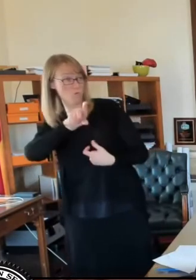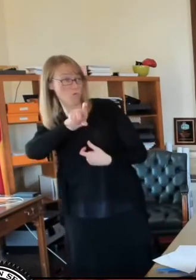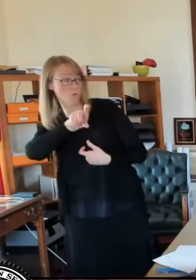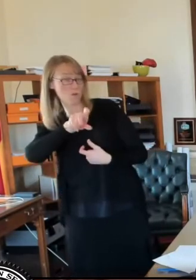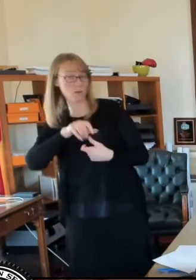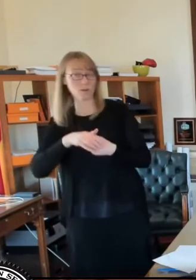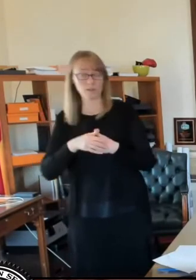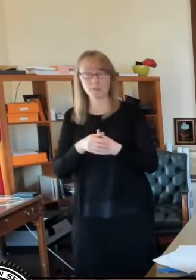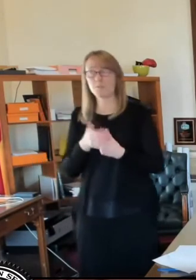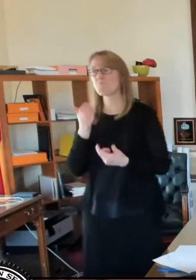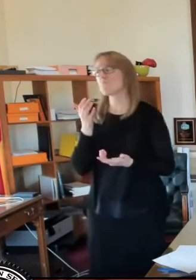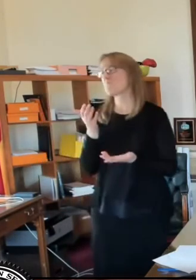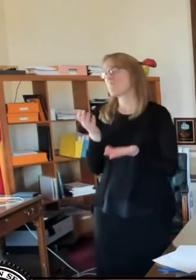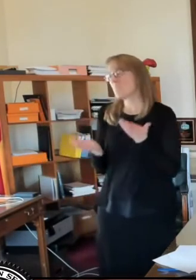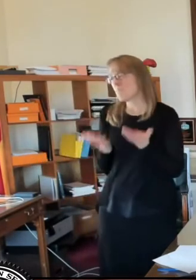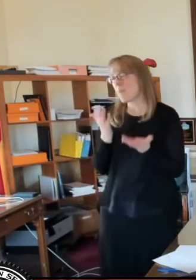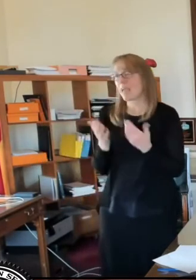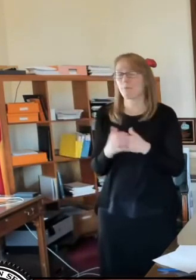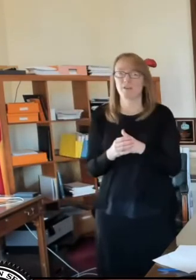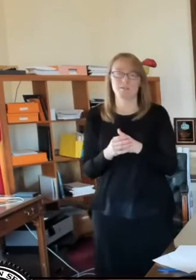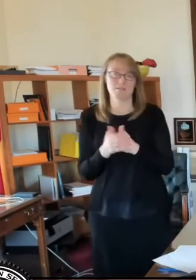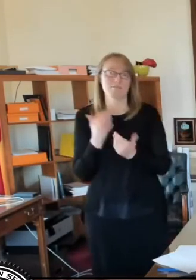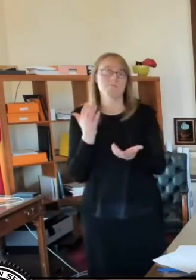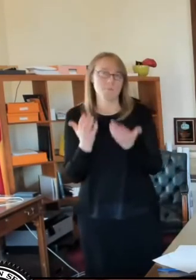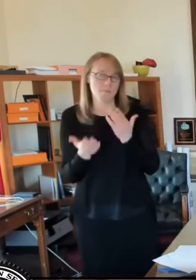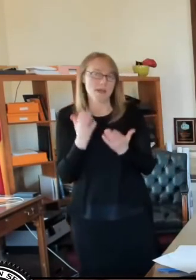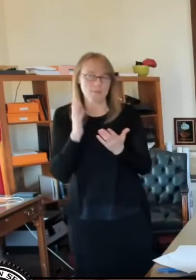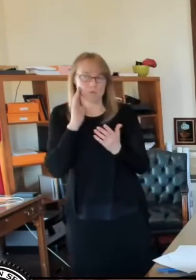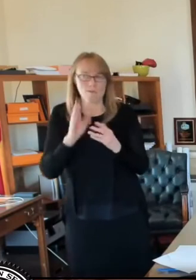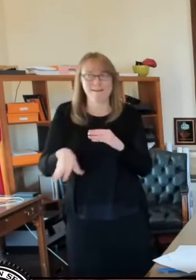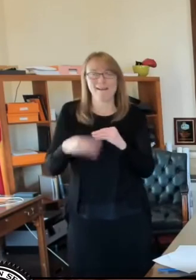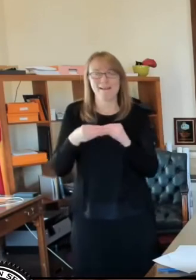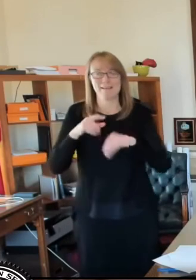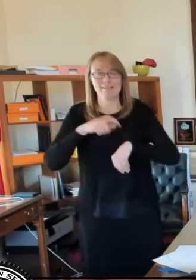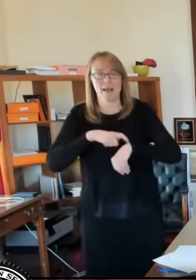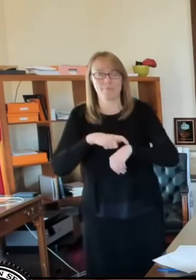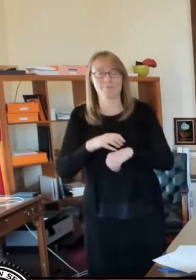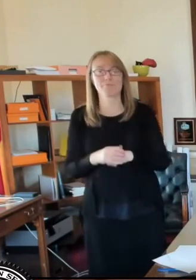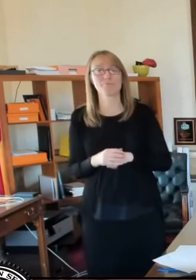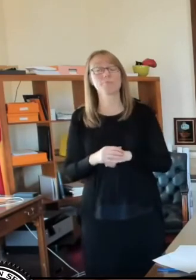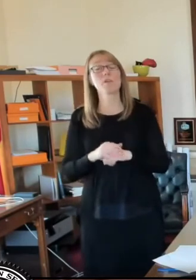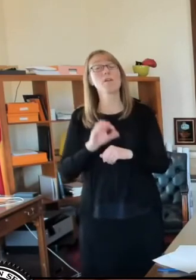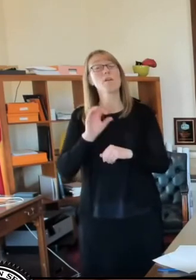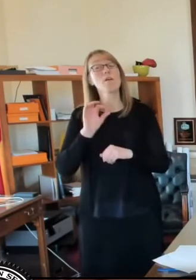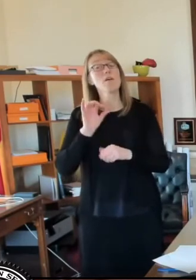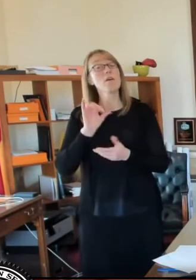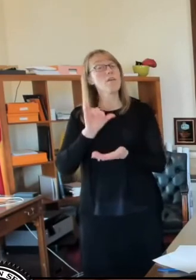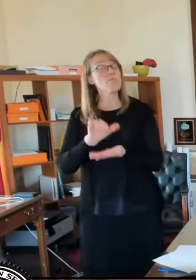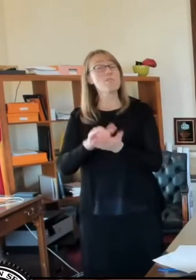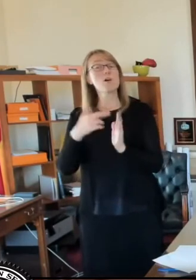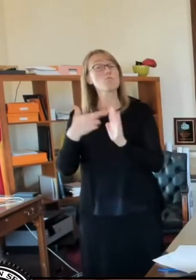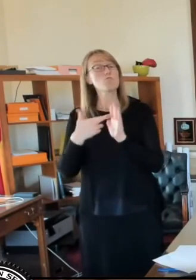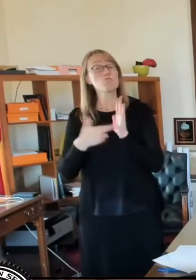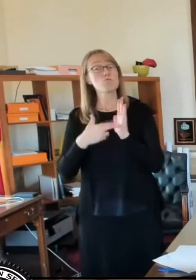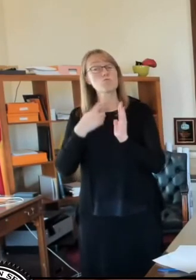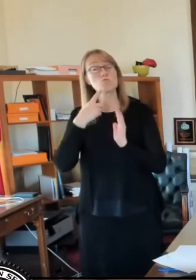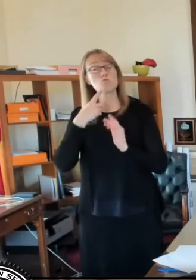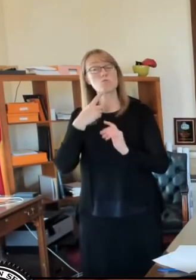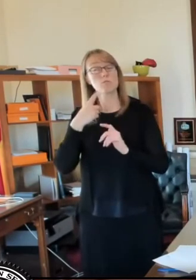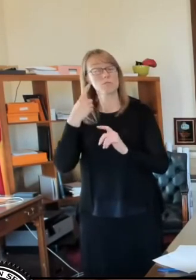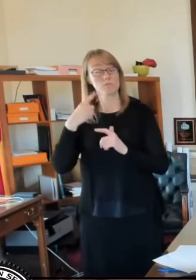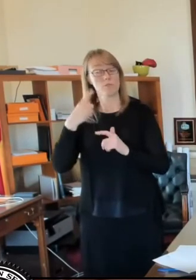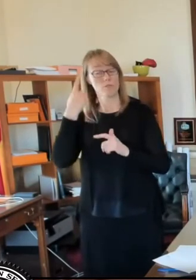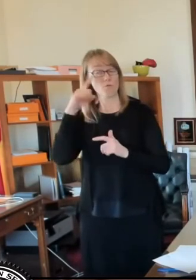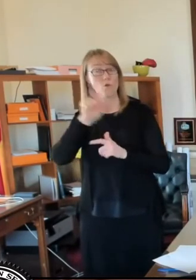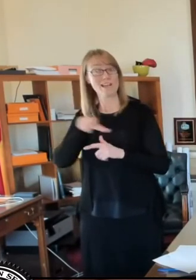that is for folks who can't pay their rent because they're out of work or their hours were reduced. Now, we also know